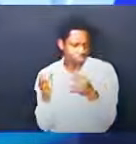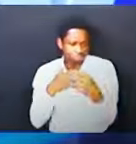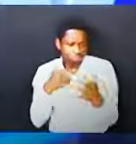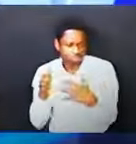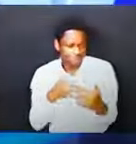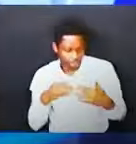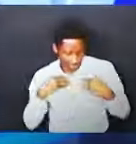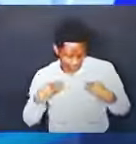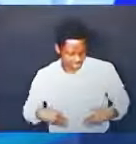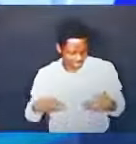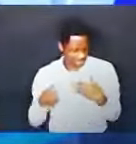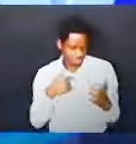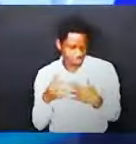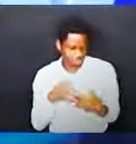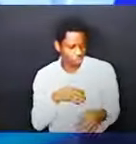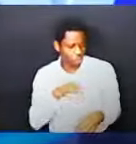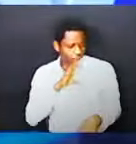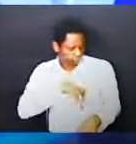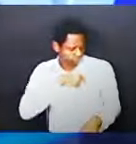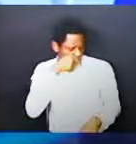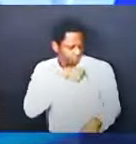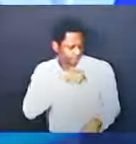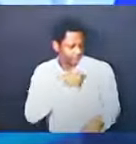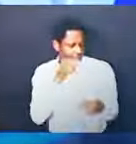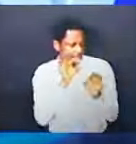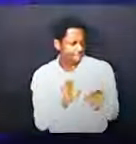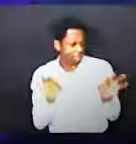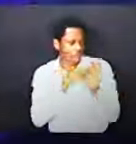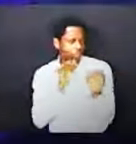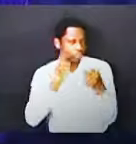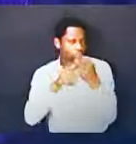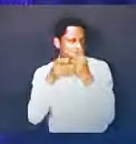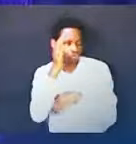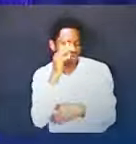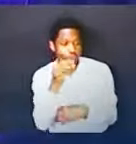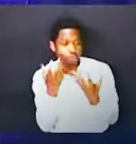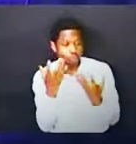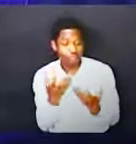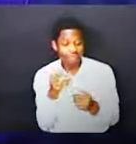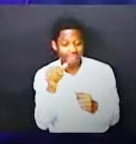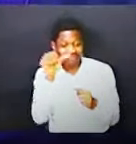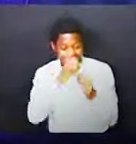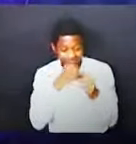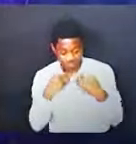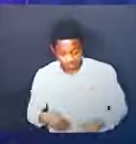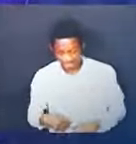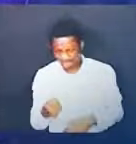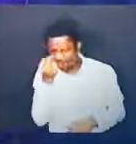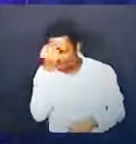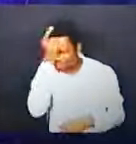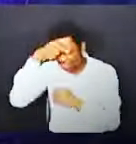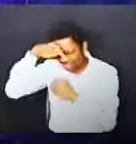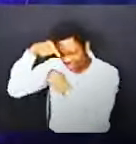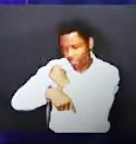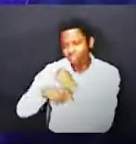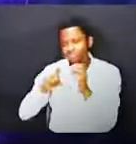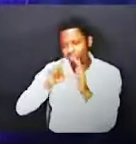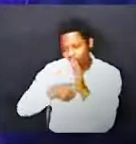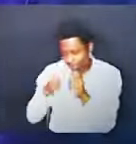That soul is so precious to God. And we want to have that understanding so we can go after